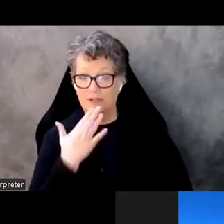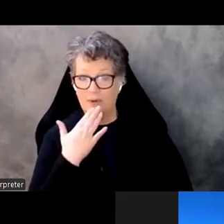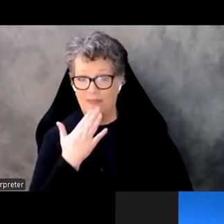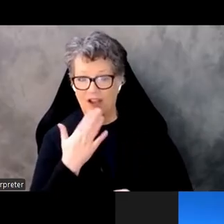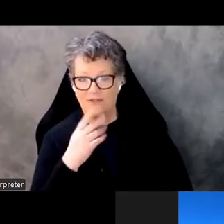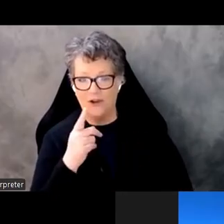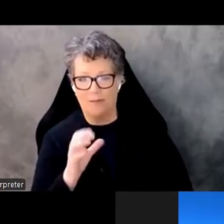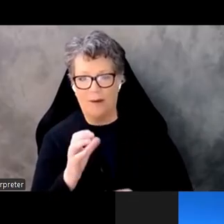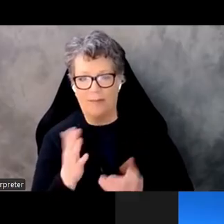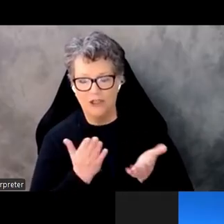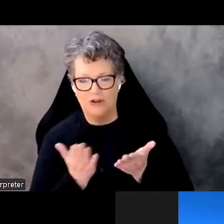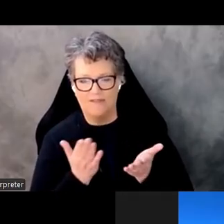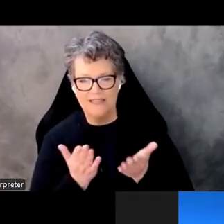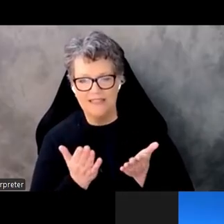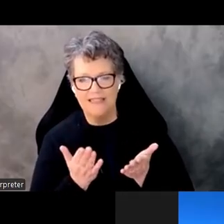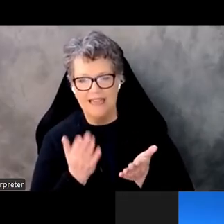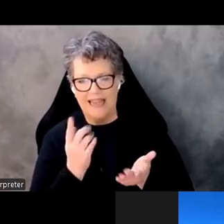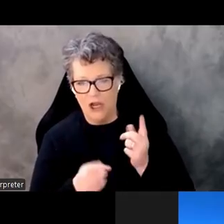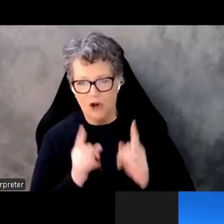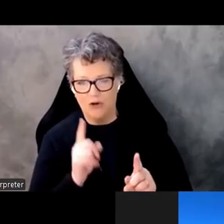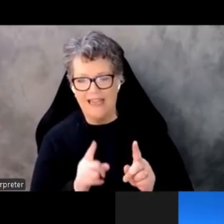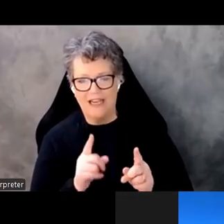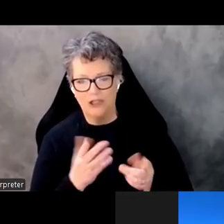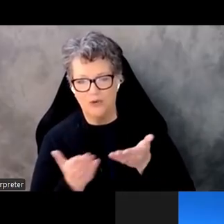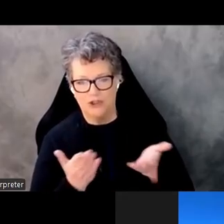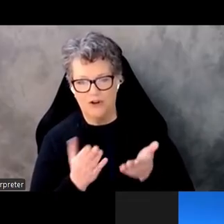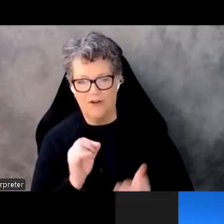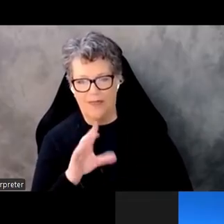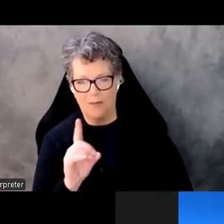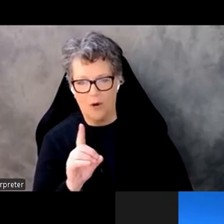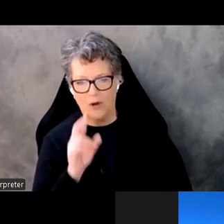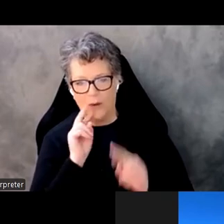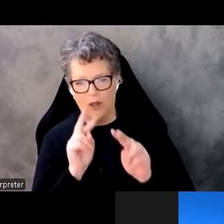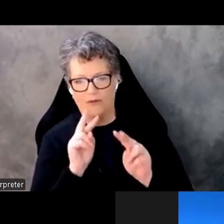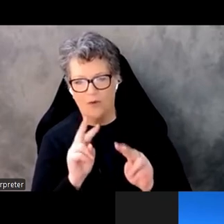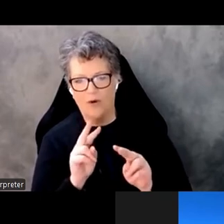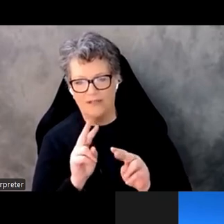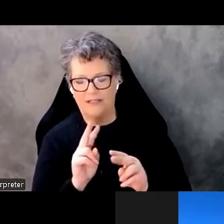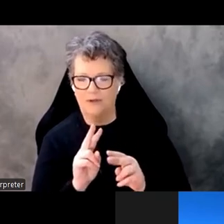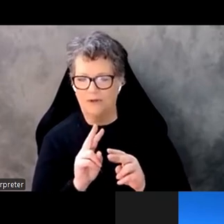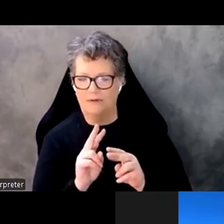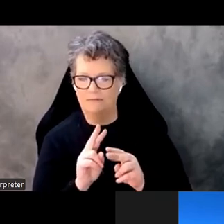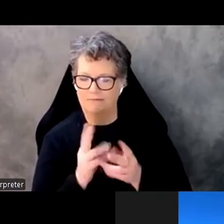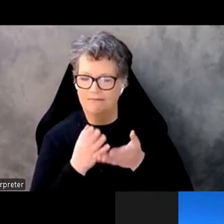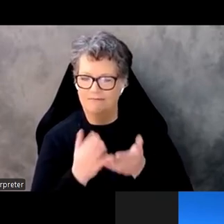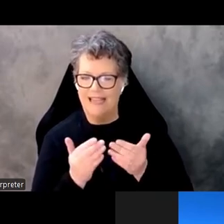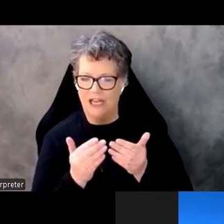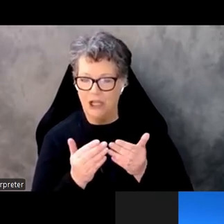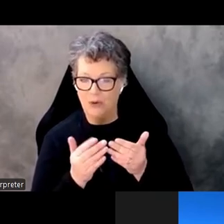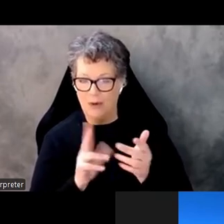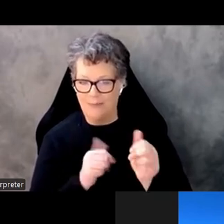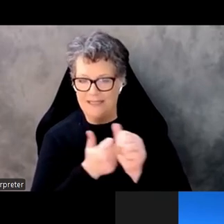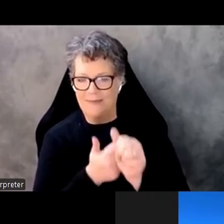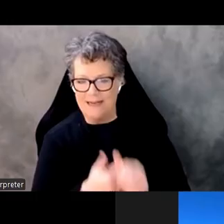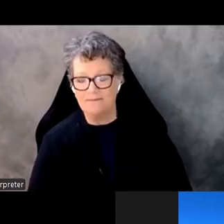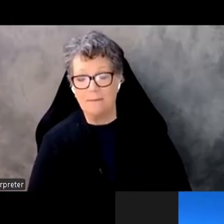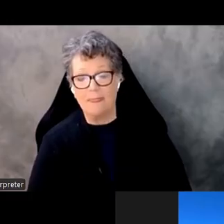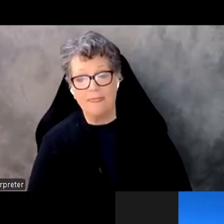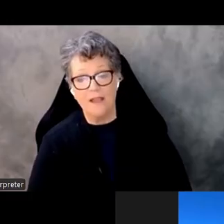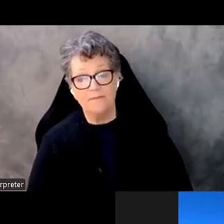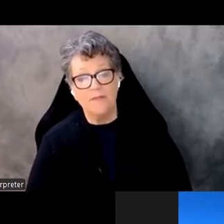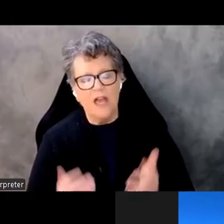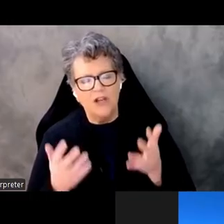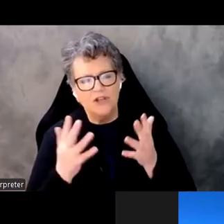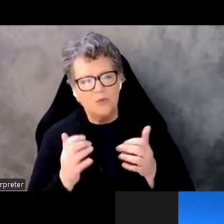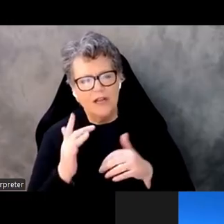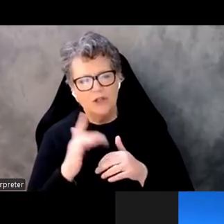public service in agreeing to serve on our board, and we look forward to getting acquainted with you and getting you up to speed. I did want to just briefly